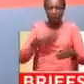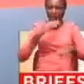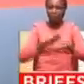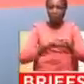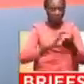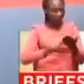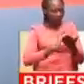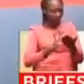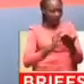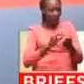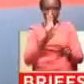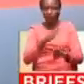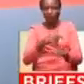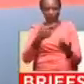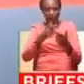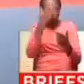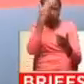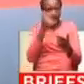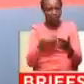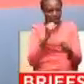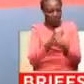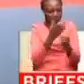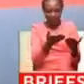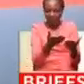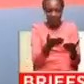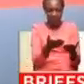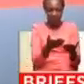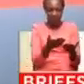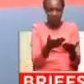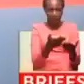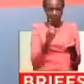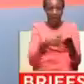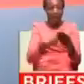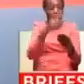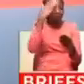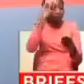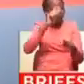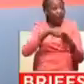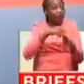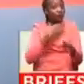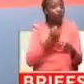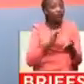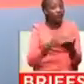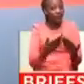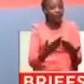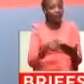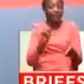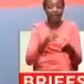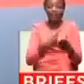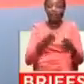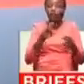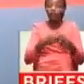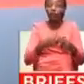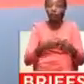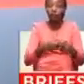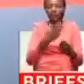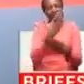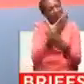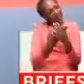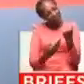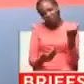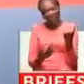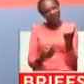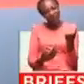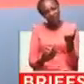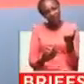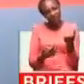records. Why are we doing this? But, you know, when you want something really bad, you're almost desperate. And desperate people